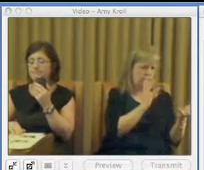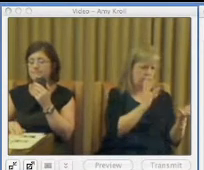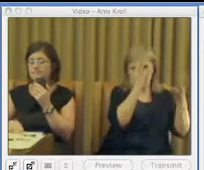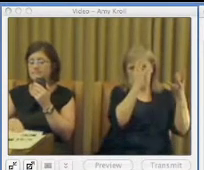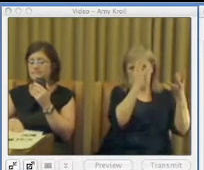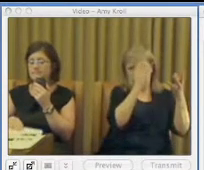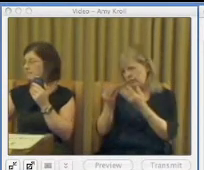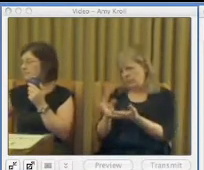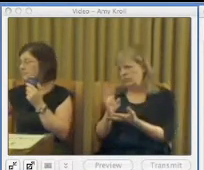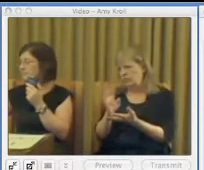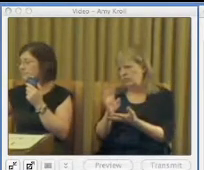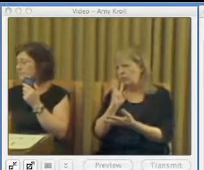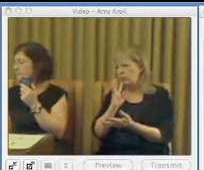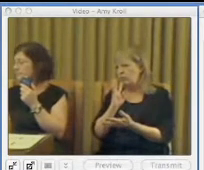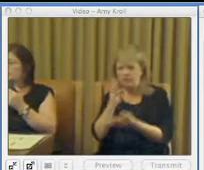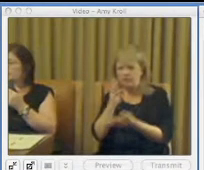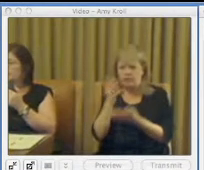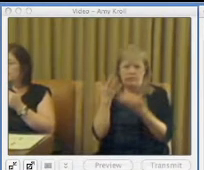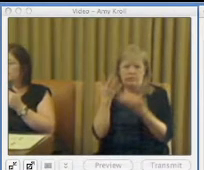vice versa.